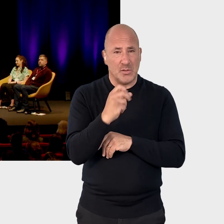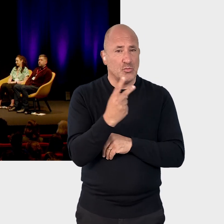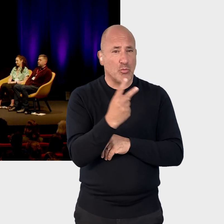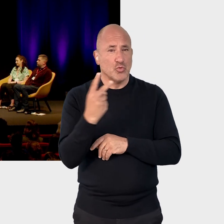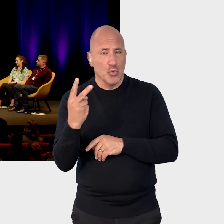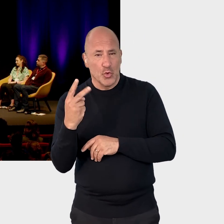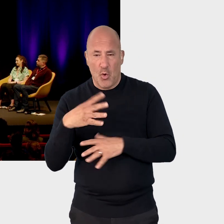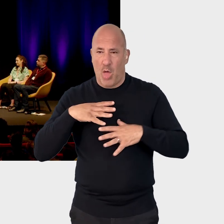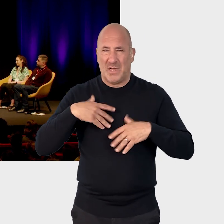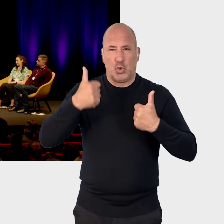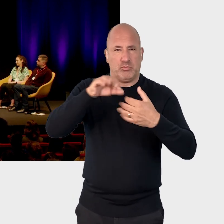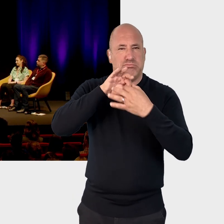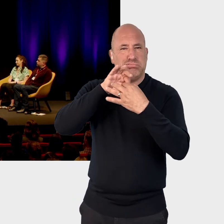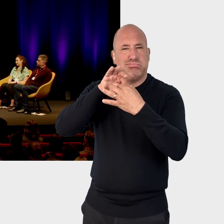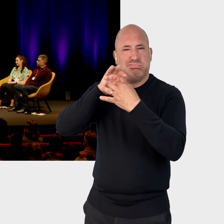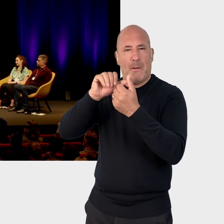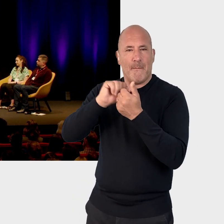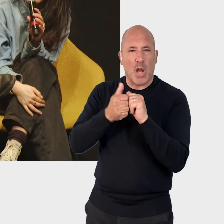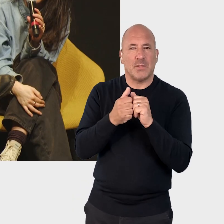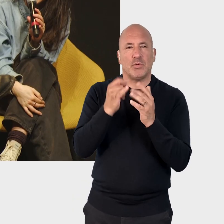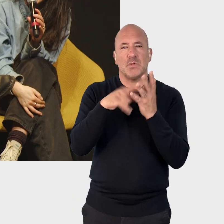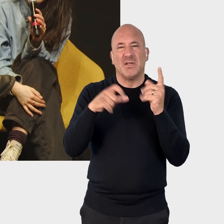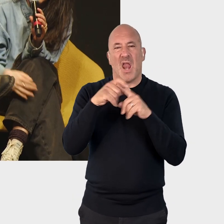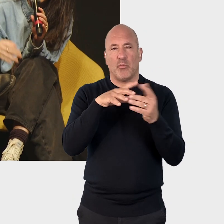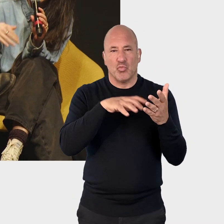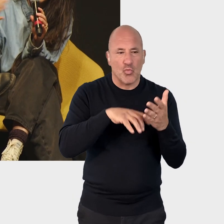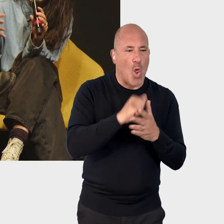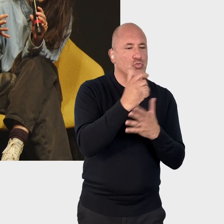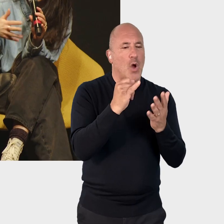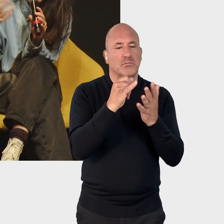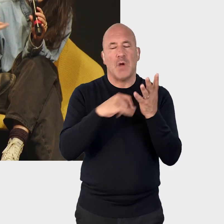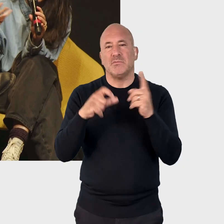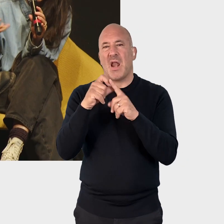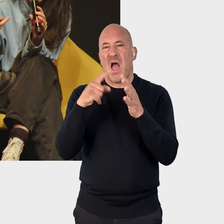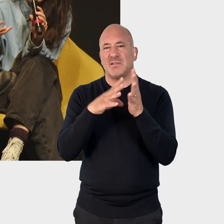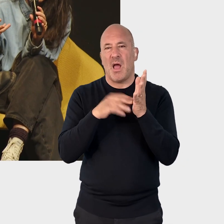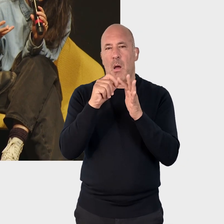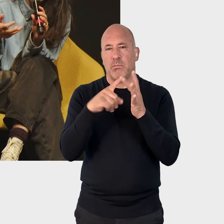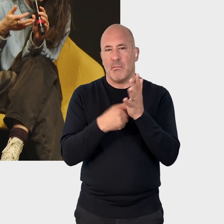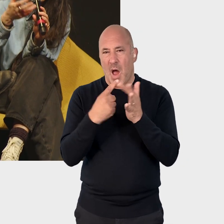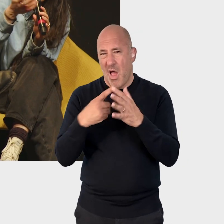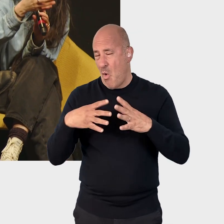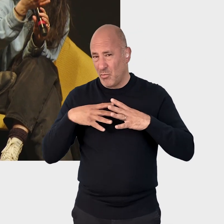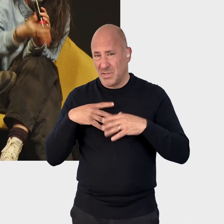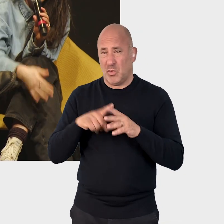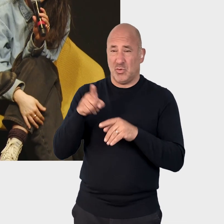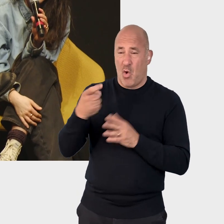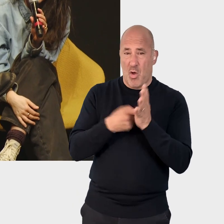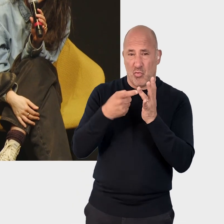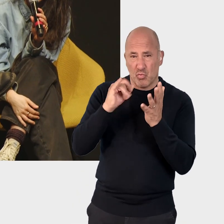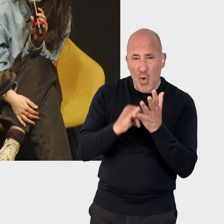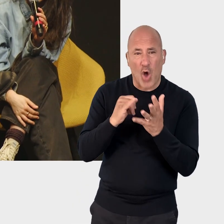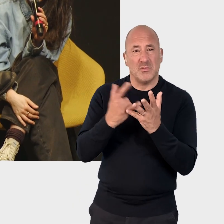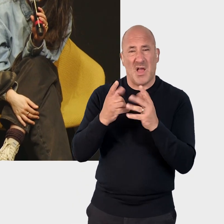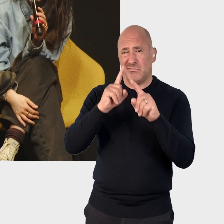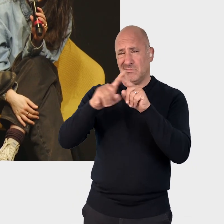we worked in Sunderland, as I mentioned, since 2022. So we had built these brilliant foundations and partnerships in Sunderland Culture and Sunderland